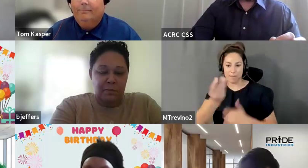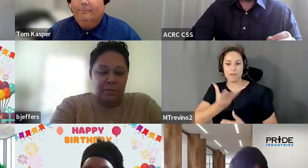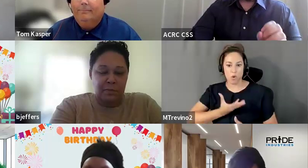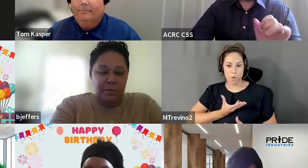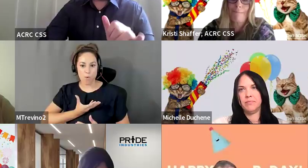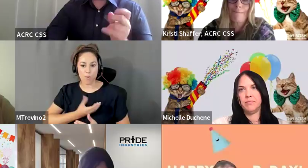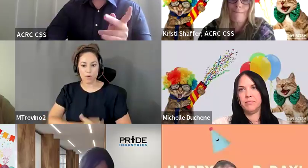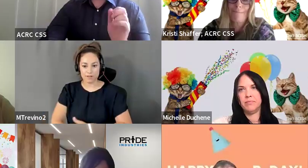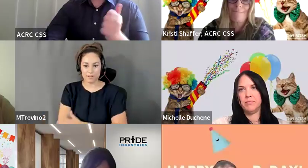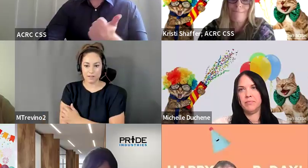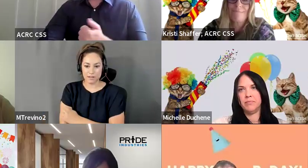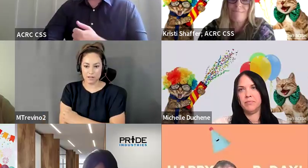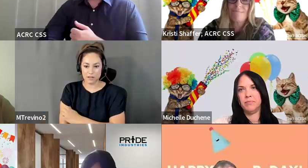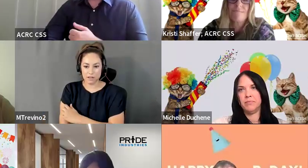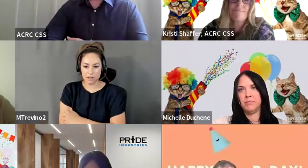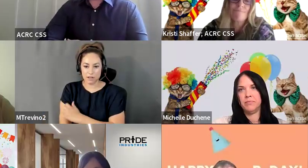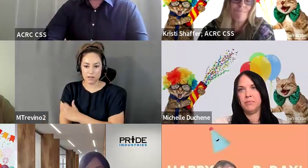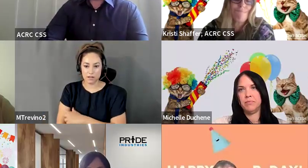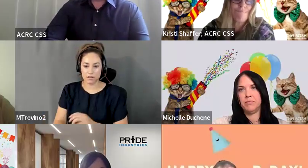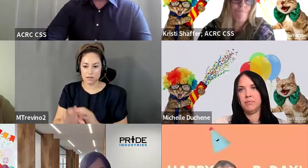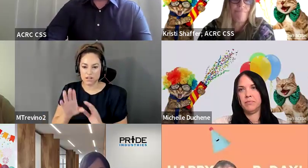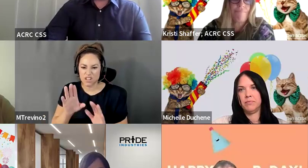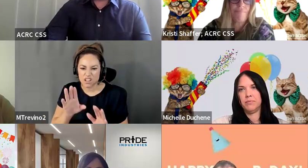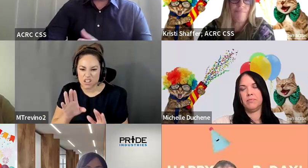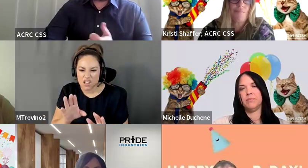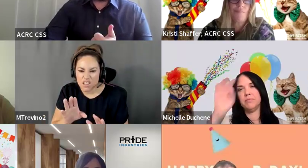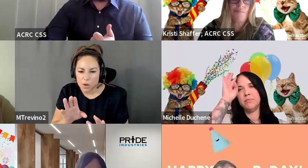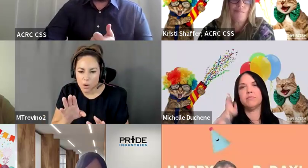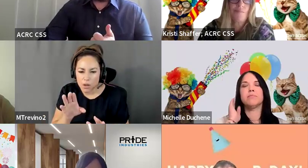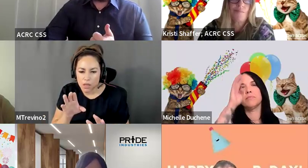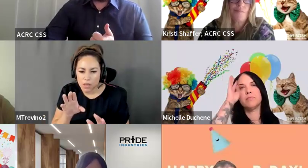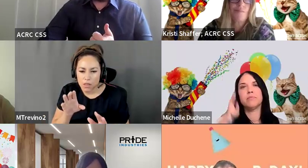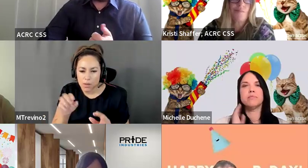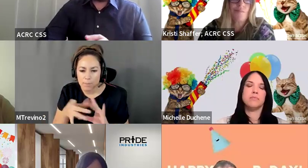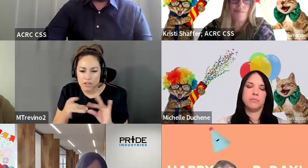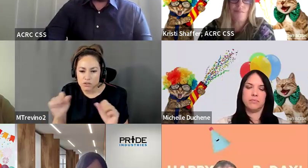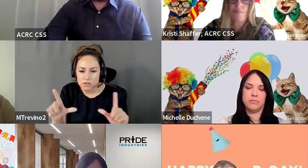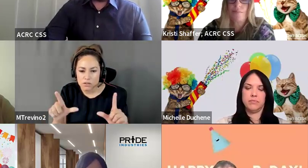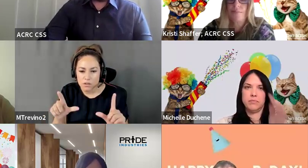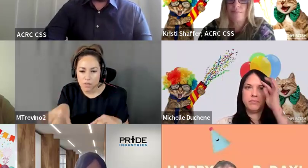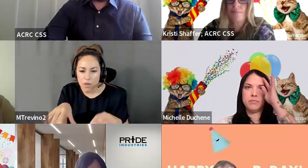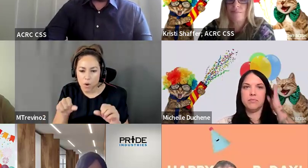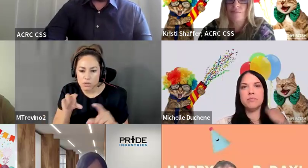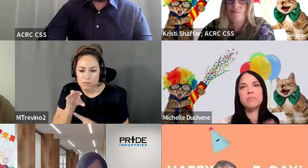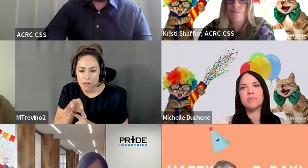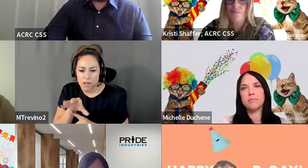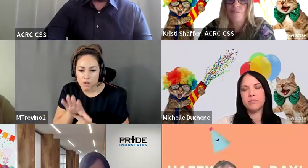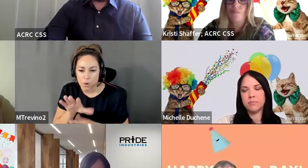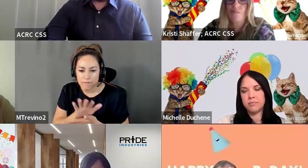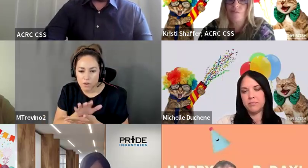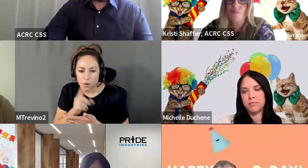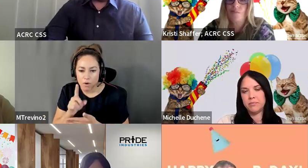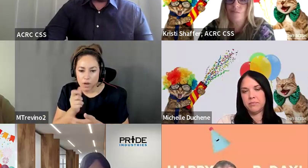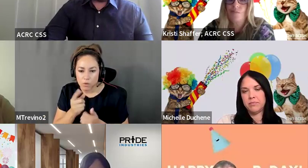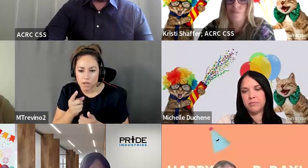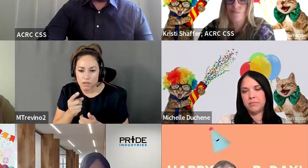help support our participants to be able to find your interpreters. Okay, so let me just change my view again real